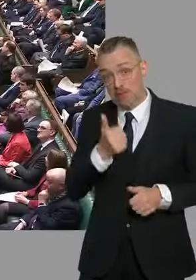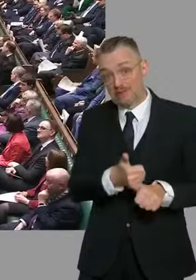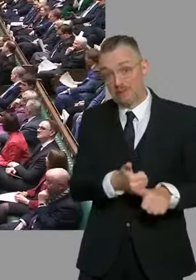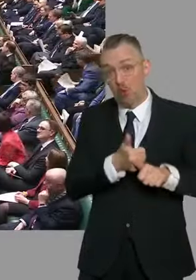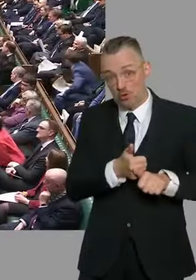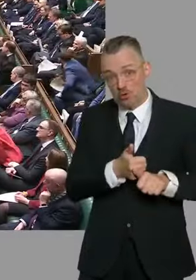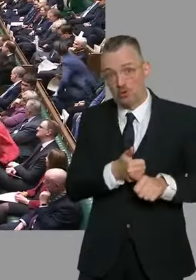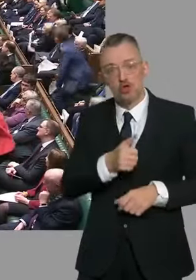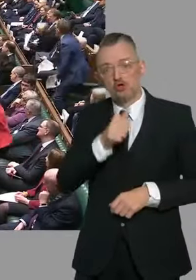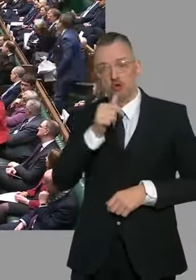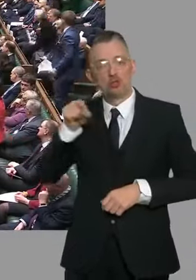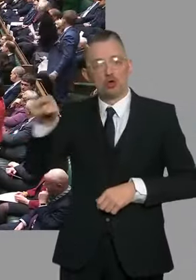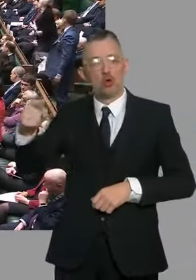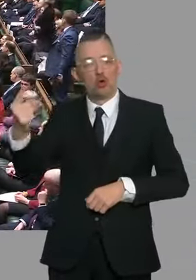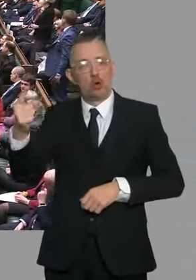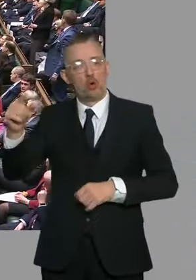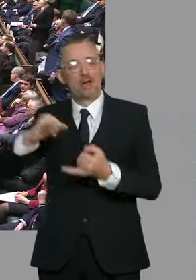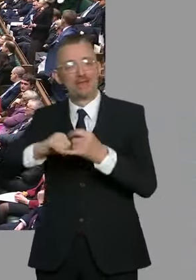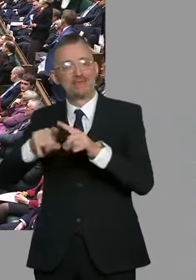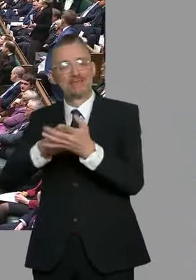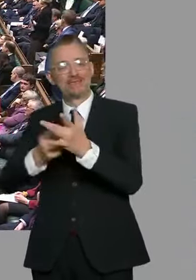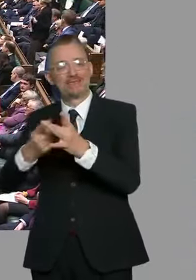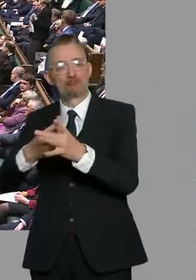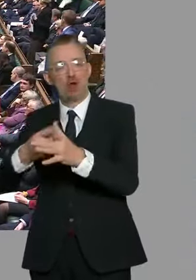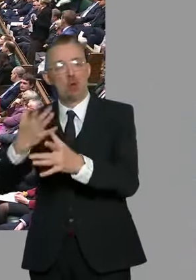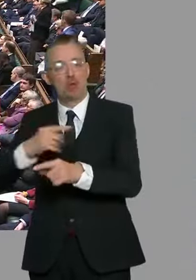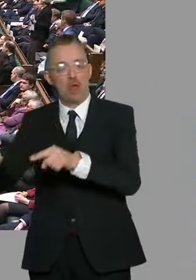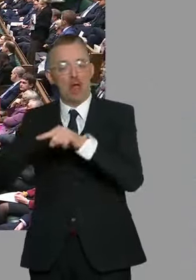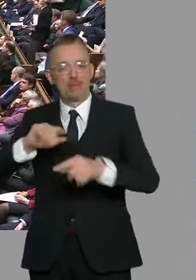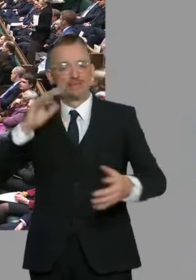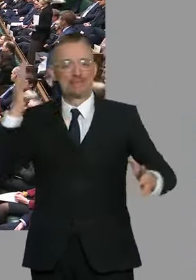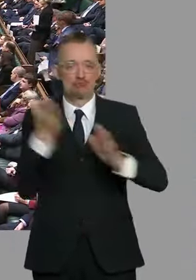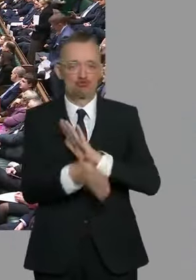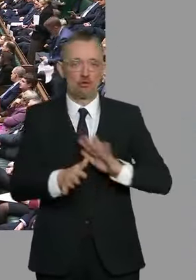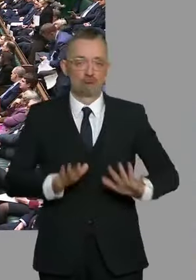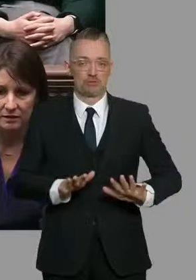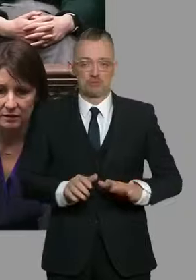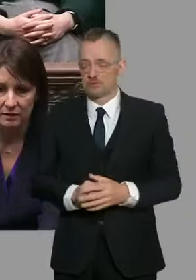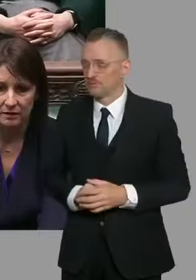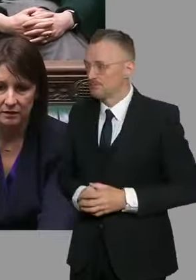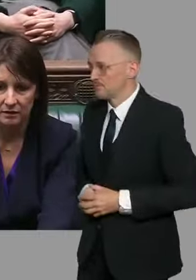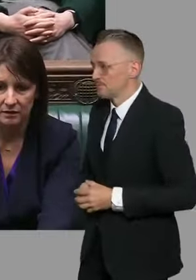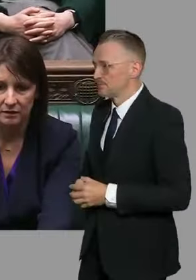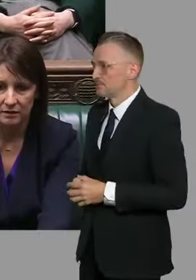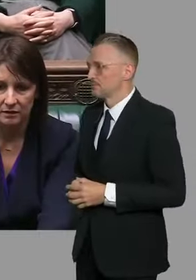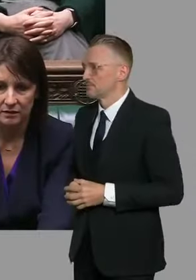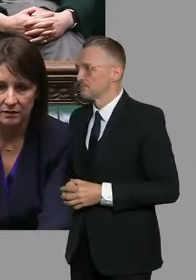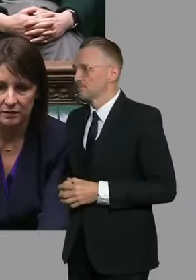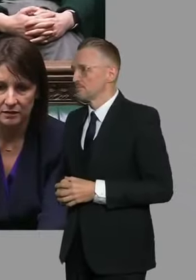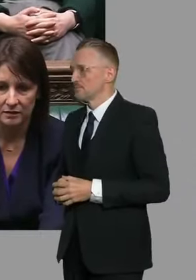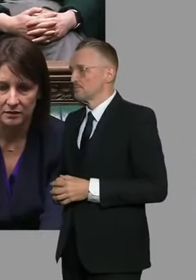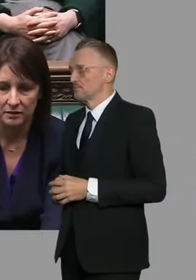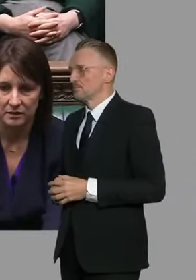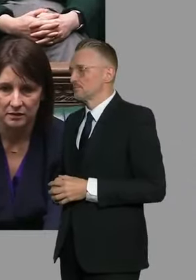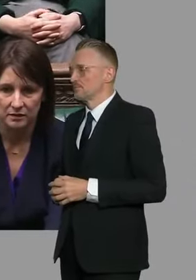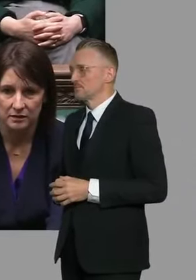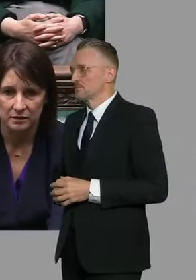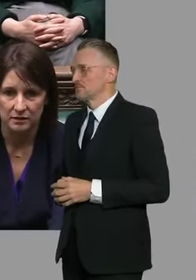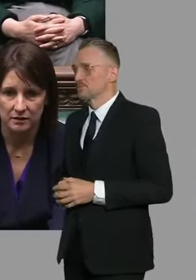country? Prime Minister. Mr. Speaker, I was Director of Public Prosecution for 5